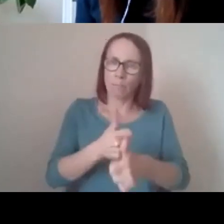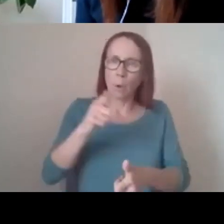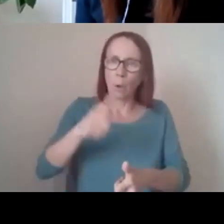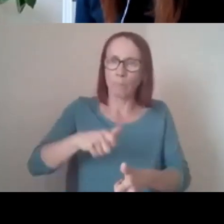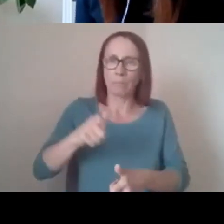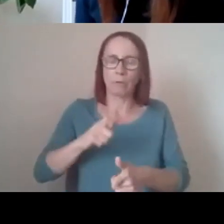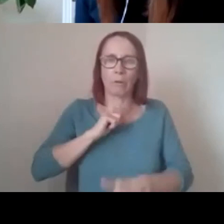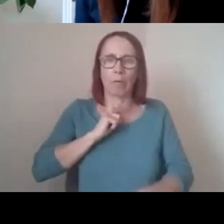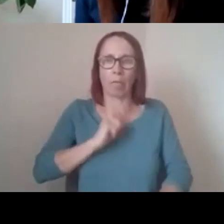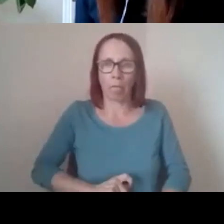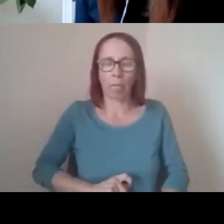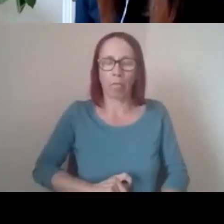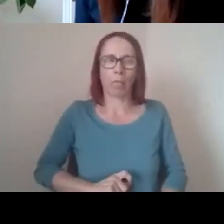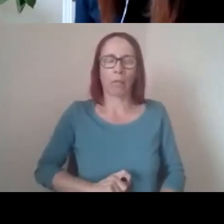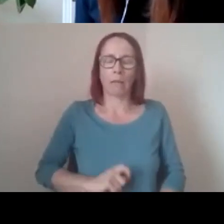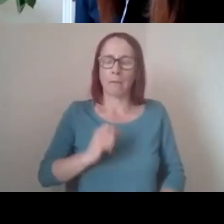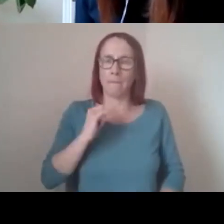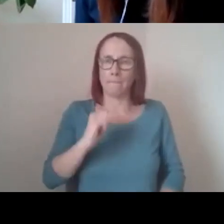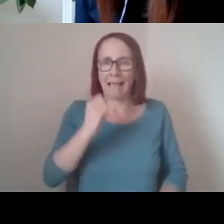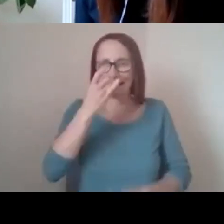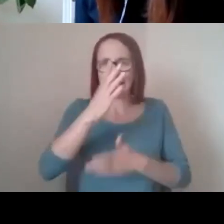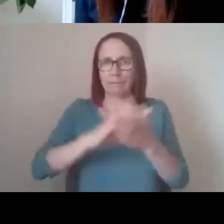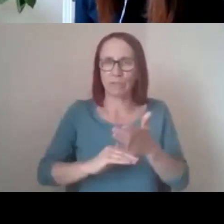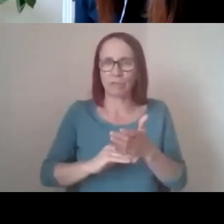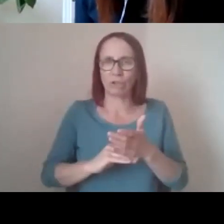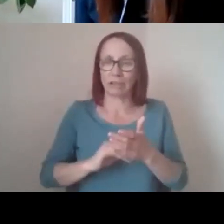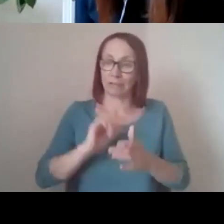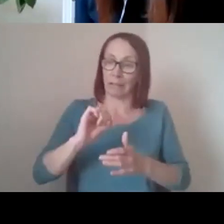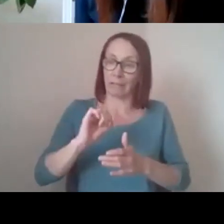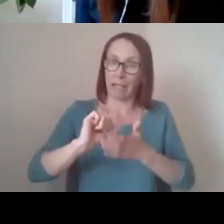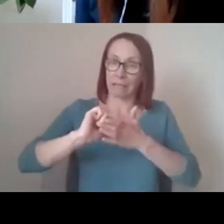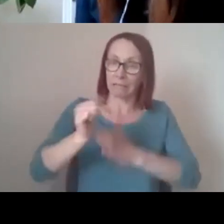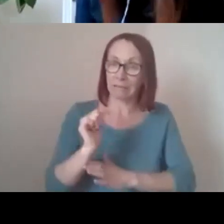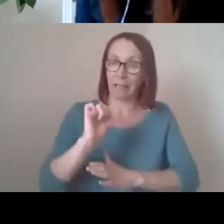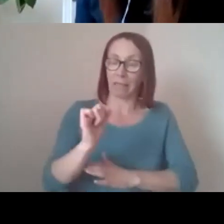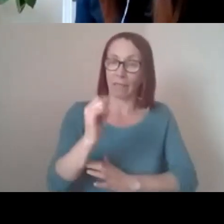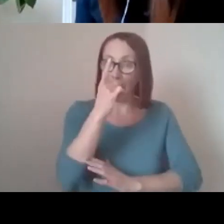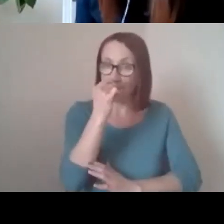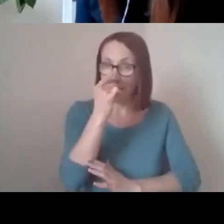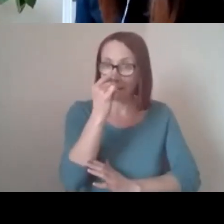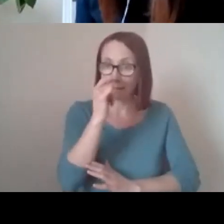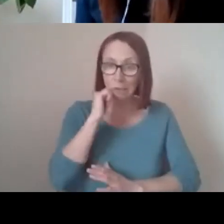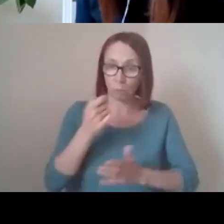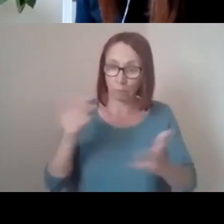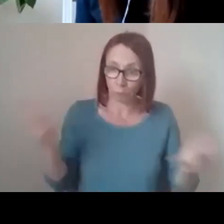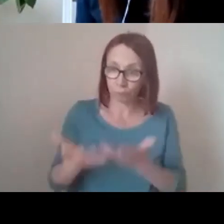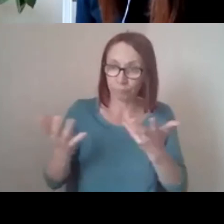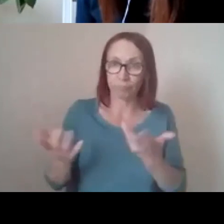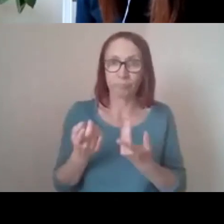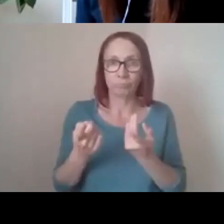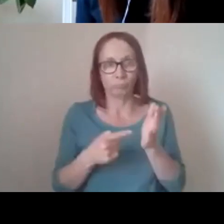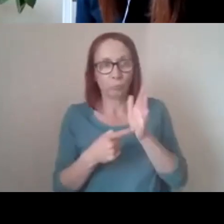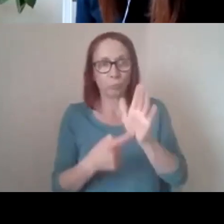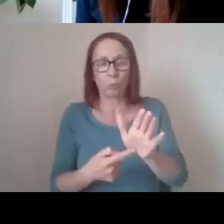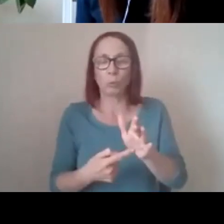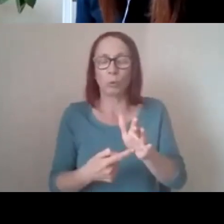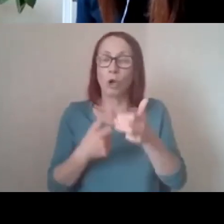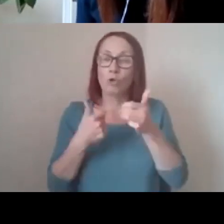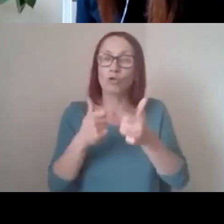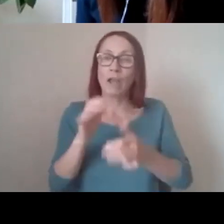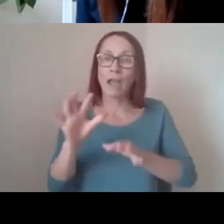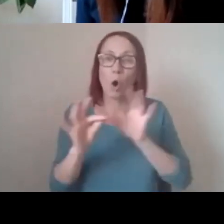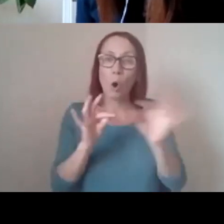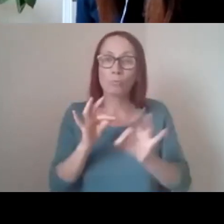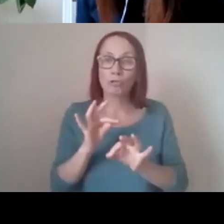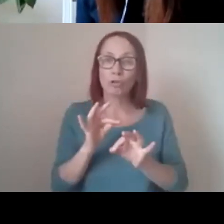confidence, to really highlight what their abilities are. it would be great to have an option for in